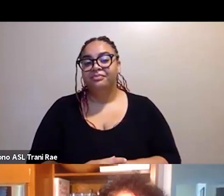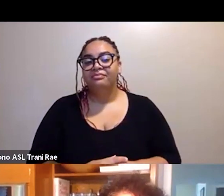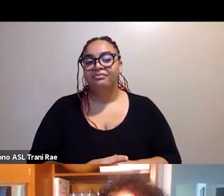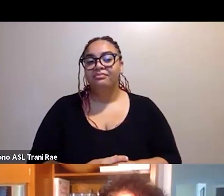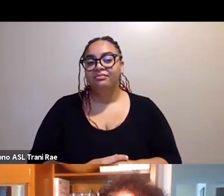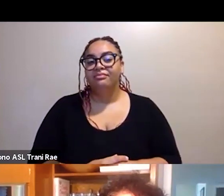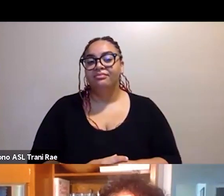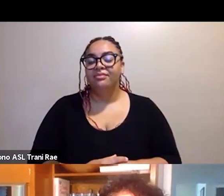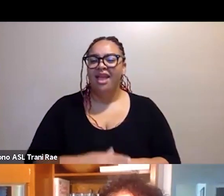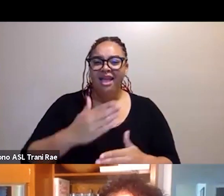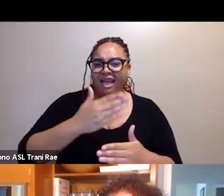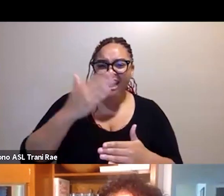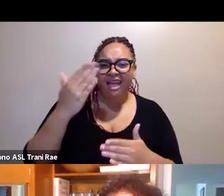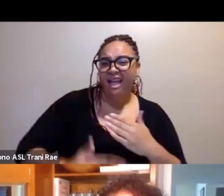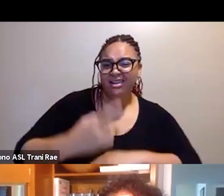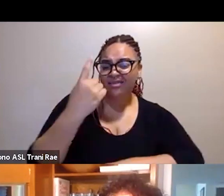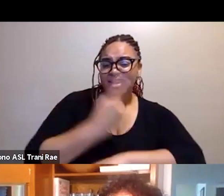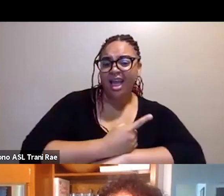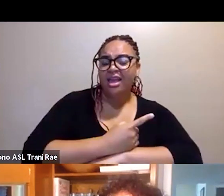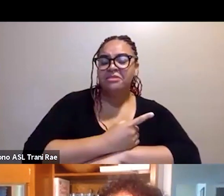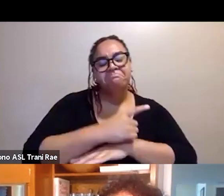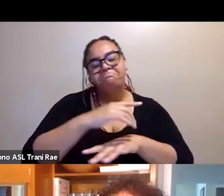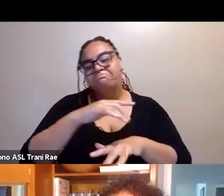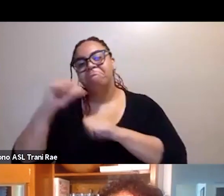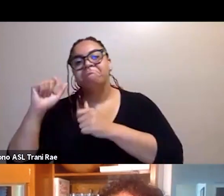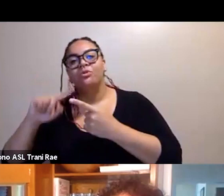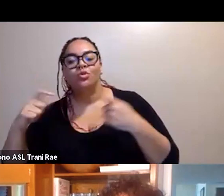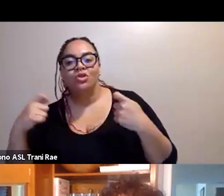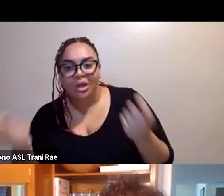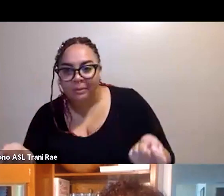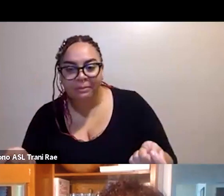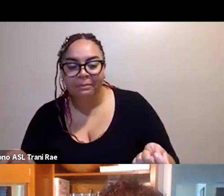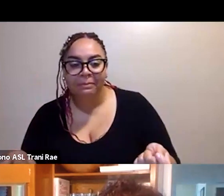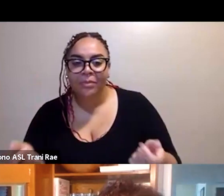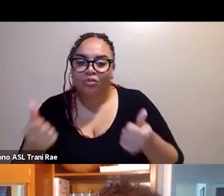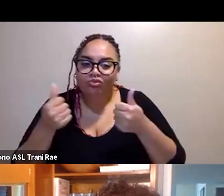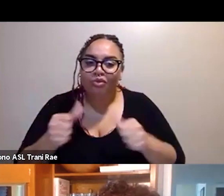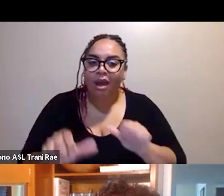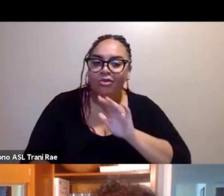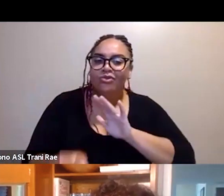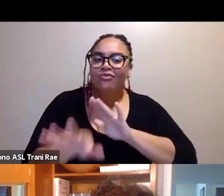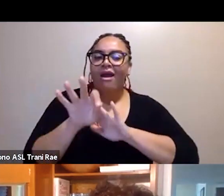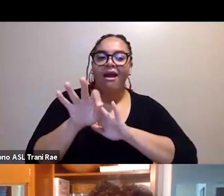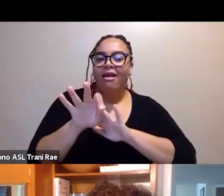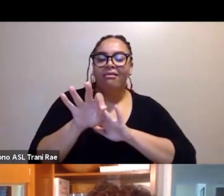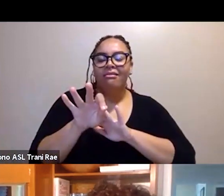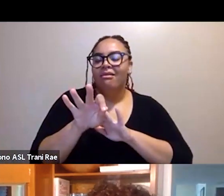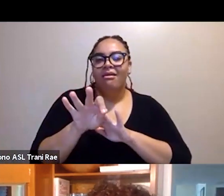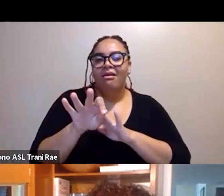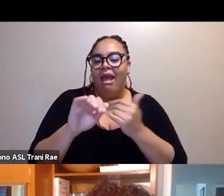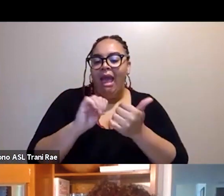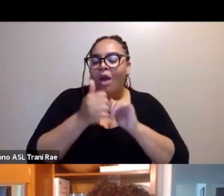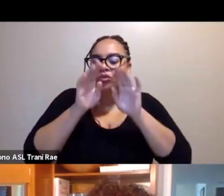Escape at the end of the day to the gym, trying to find a way to quietly